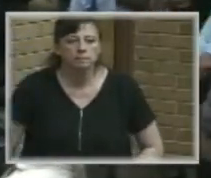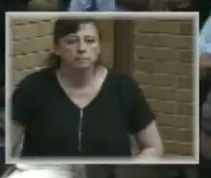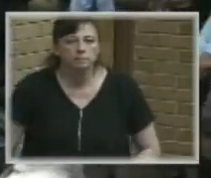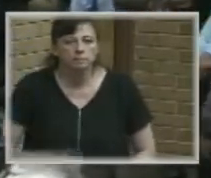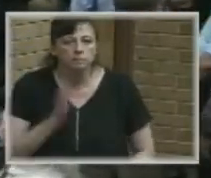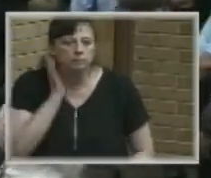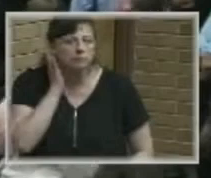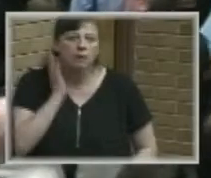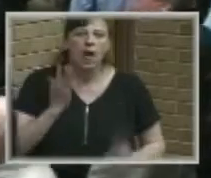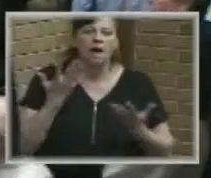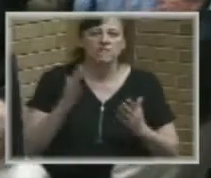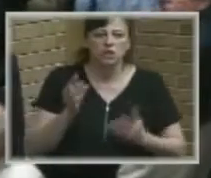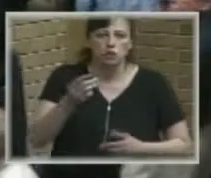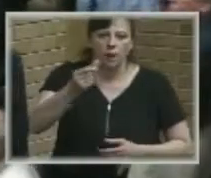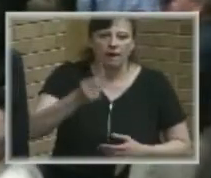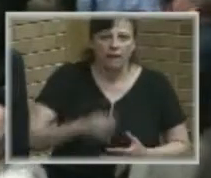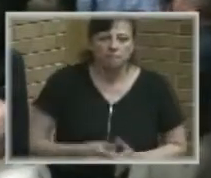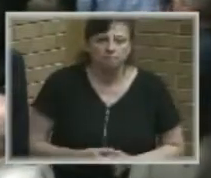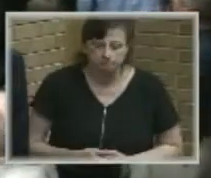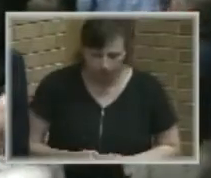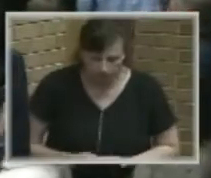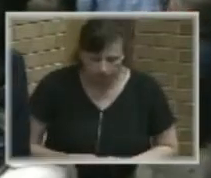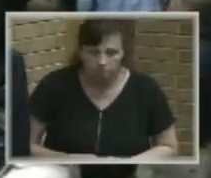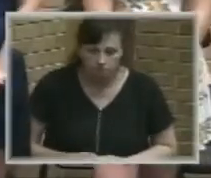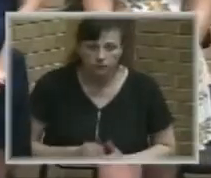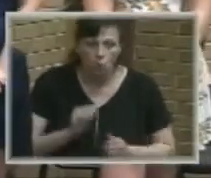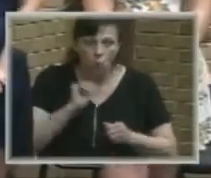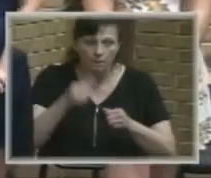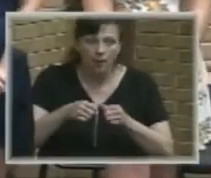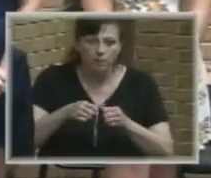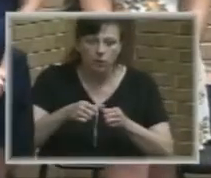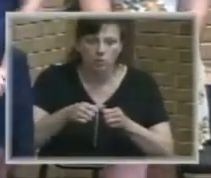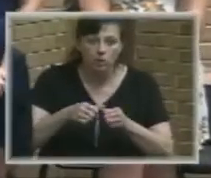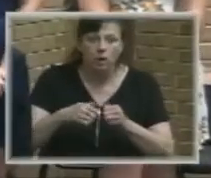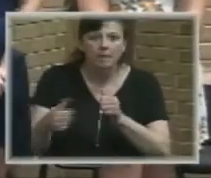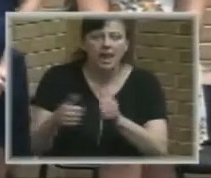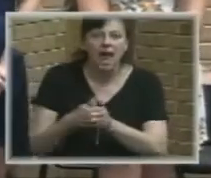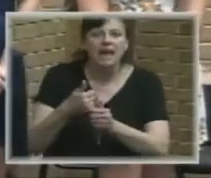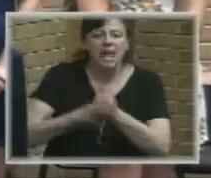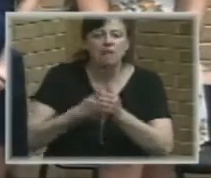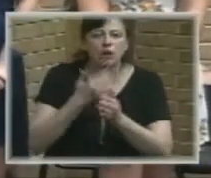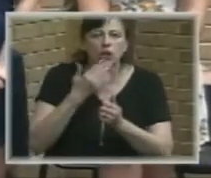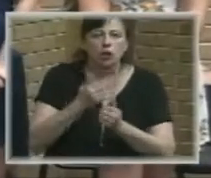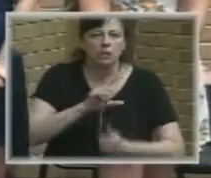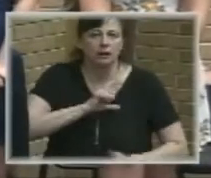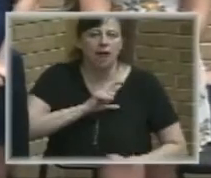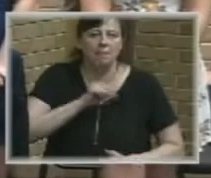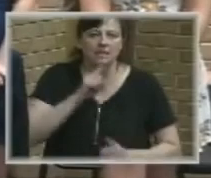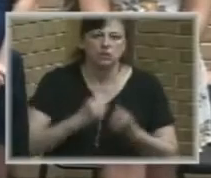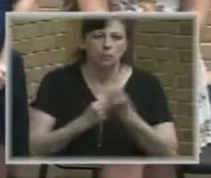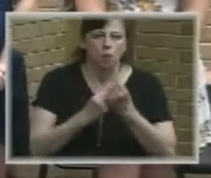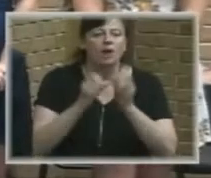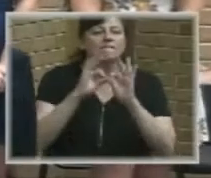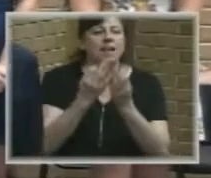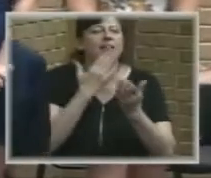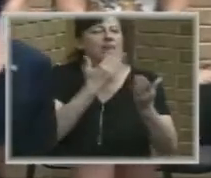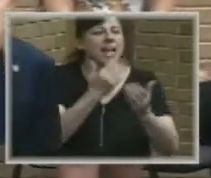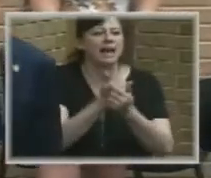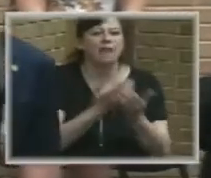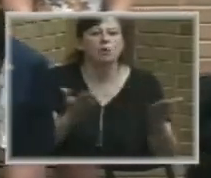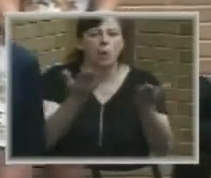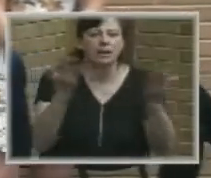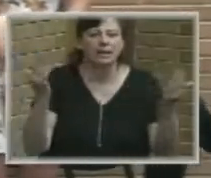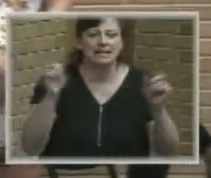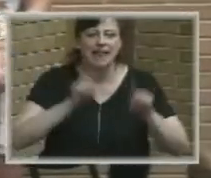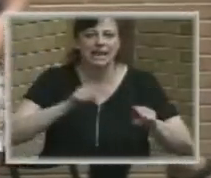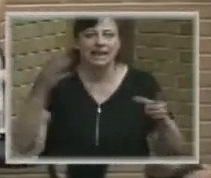I'll finish up real quick. Just remember, behind every good cop is a supportive family. I want to thank everyone in attendance here